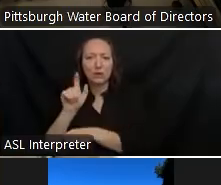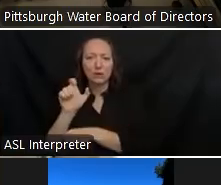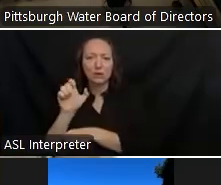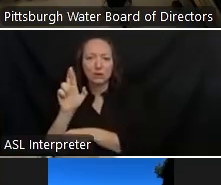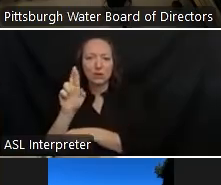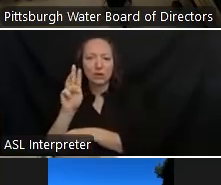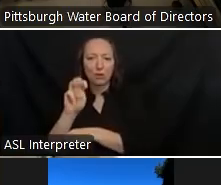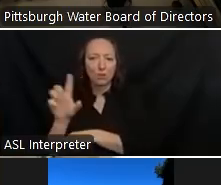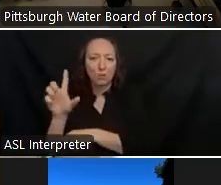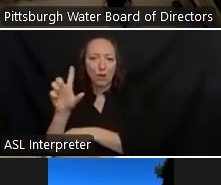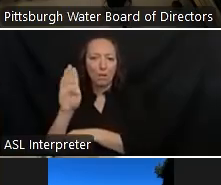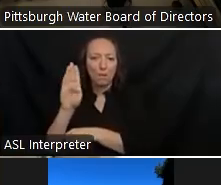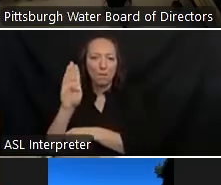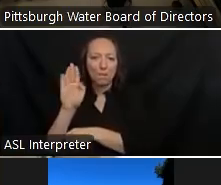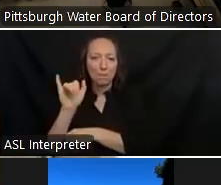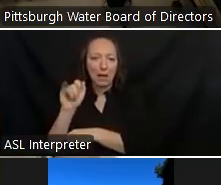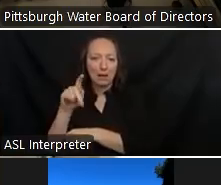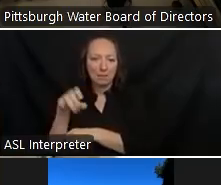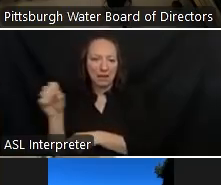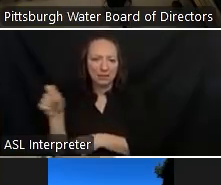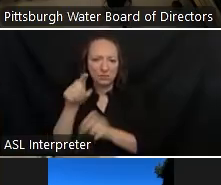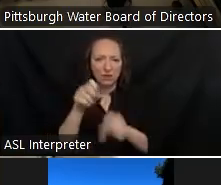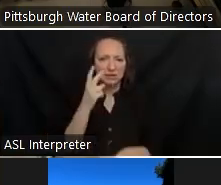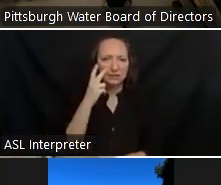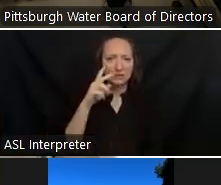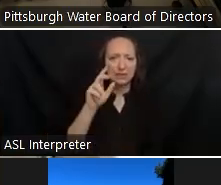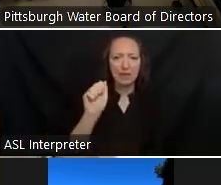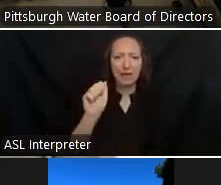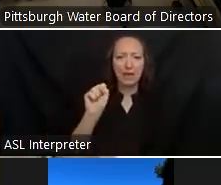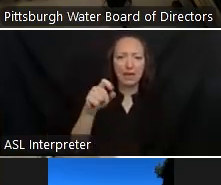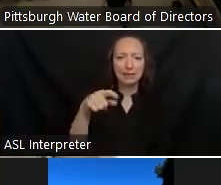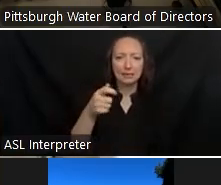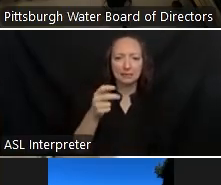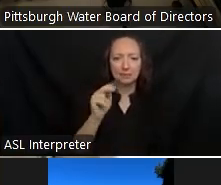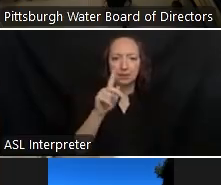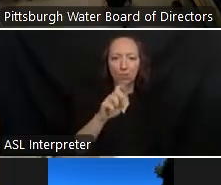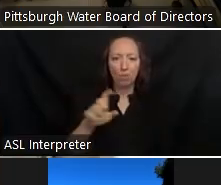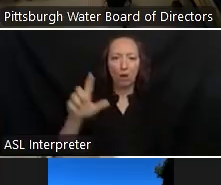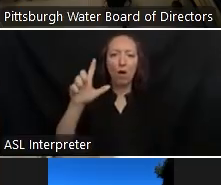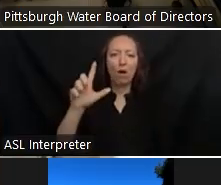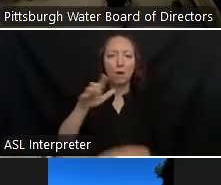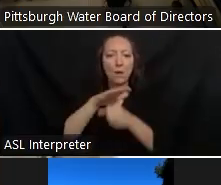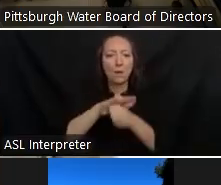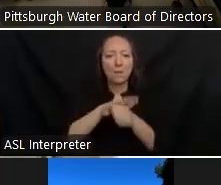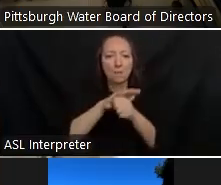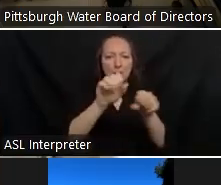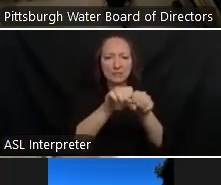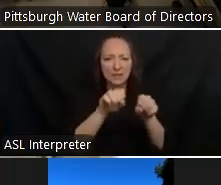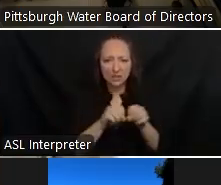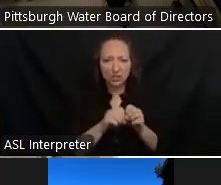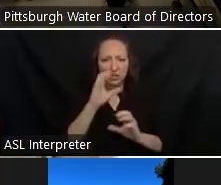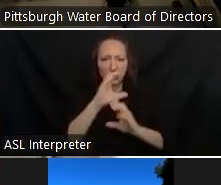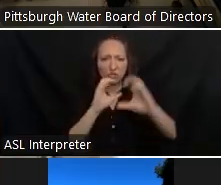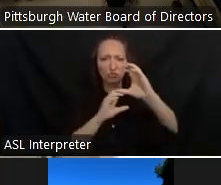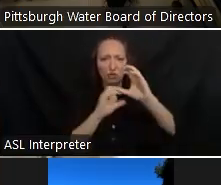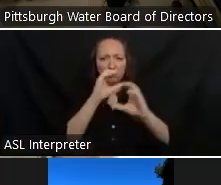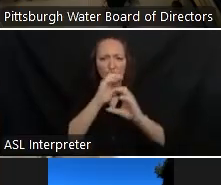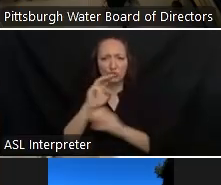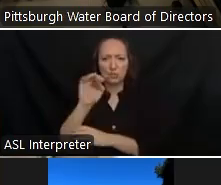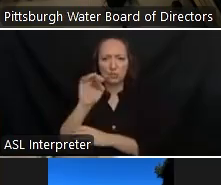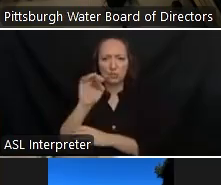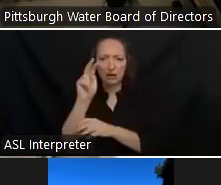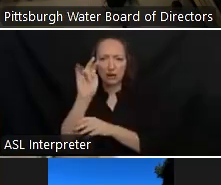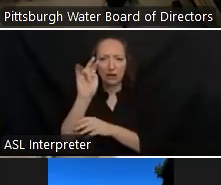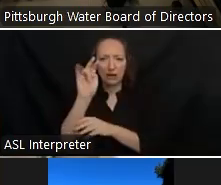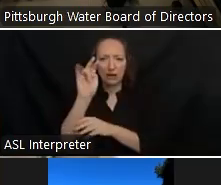photo on the left. And to orient you, the river is generally behind the photographer,